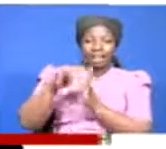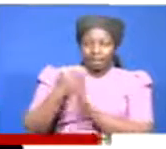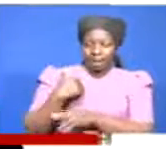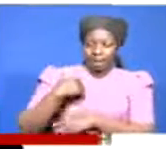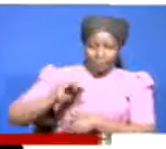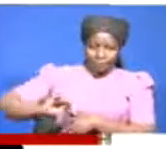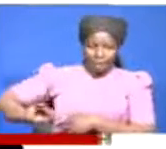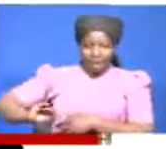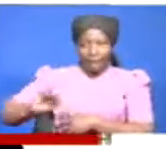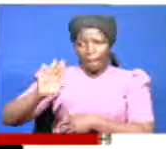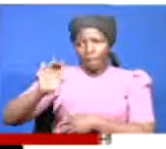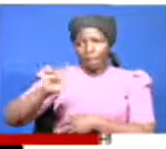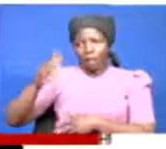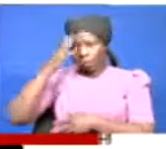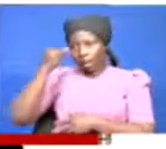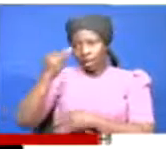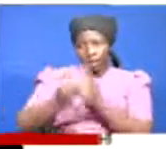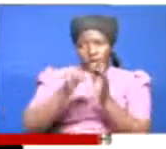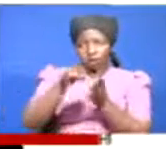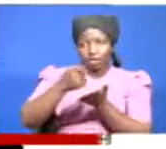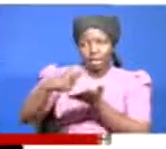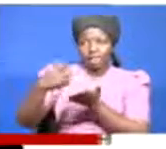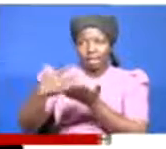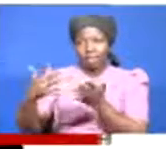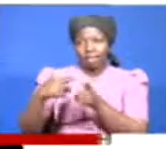you sign anything, you're told, Appa, you've eaten something. So